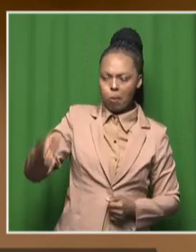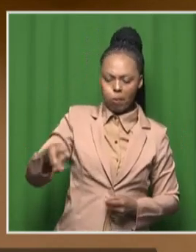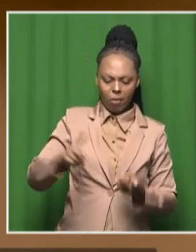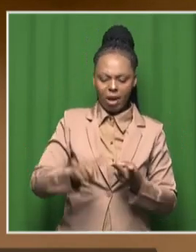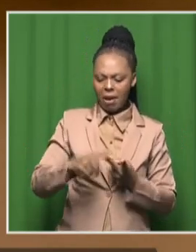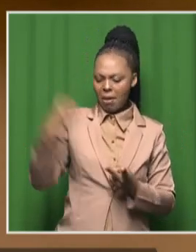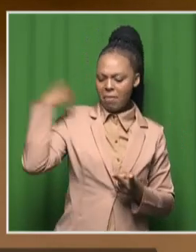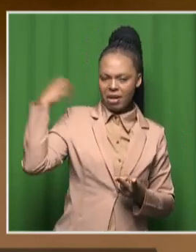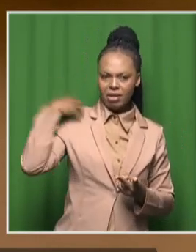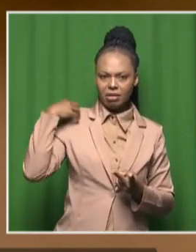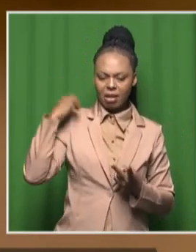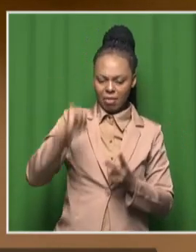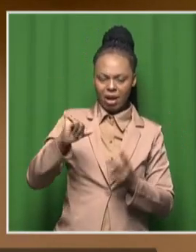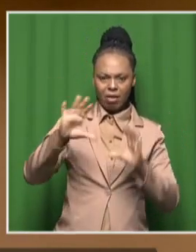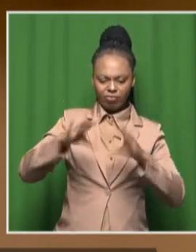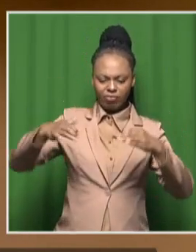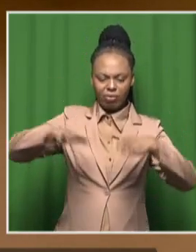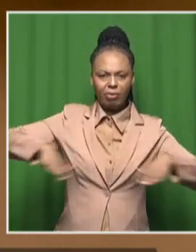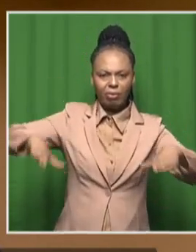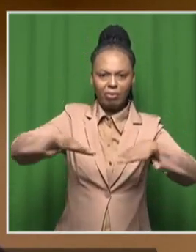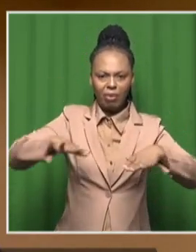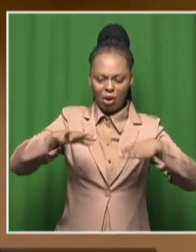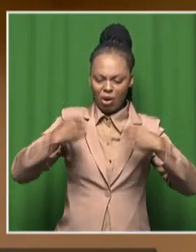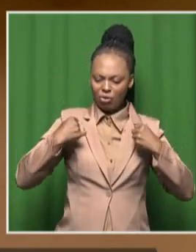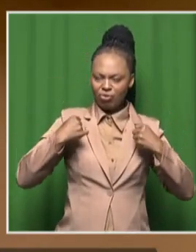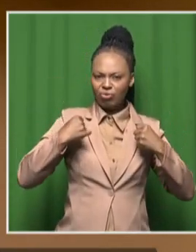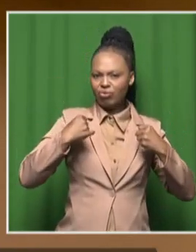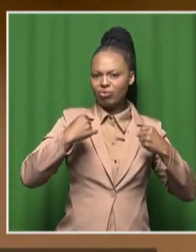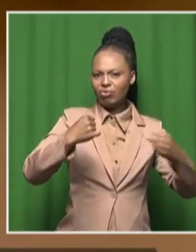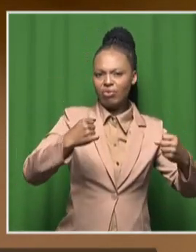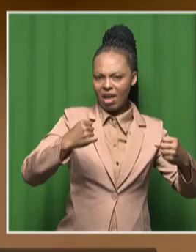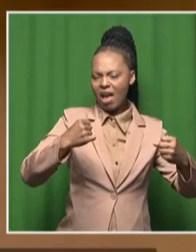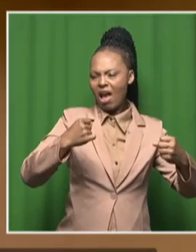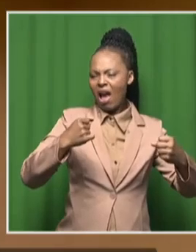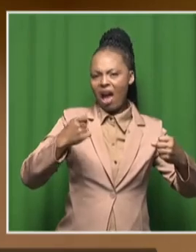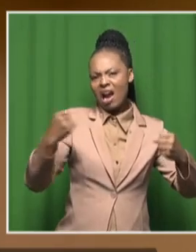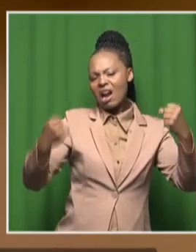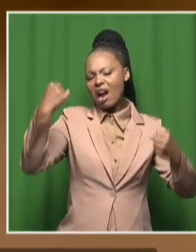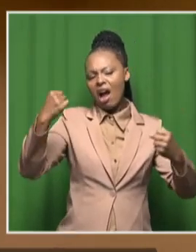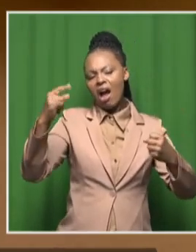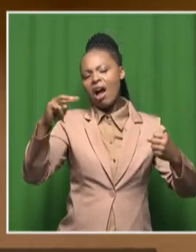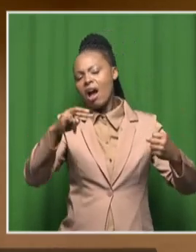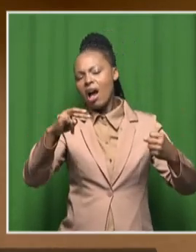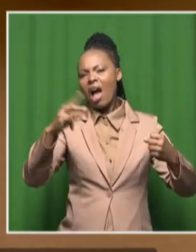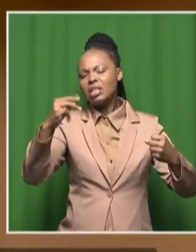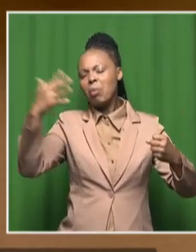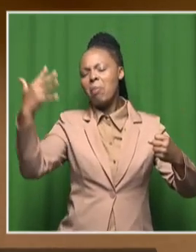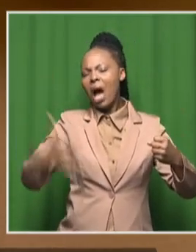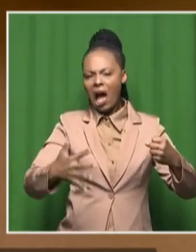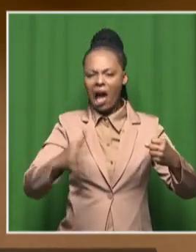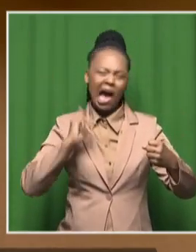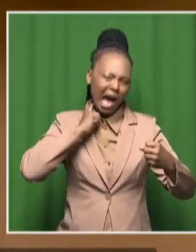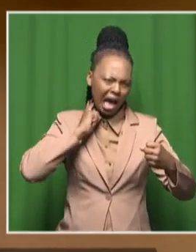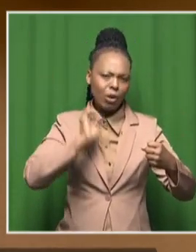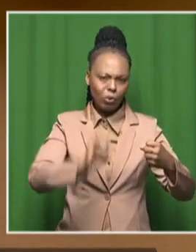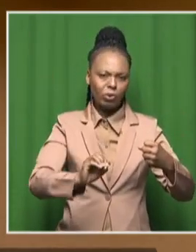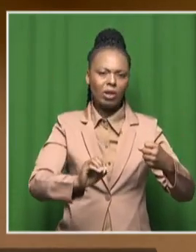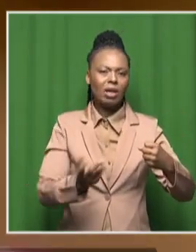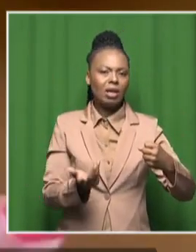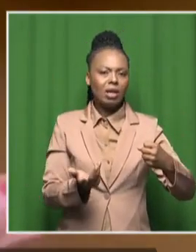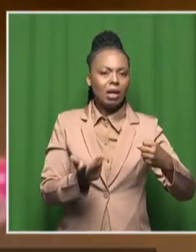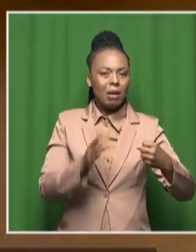ministers driving around with a trail of expensive cars when people go to bed hungry. And that